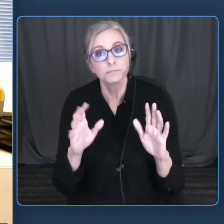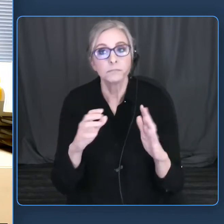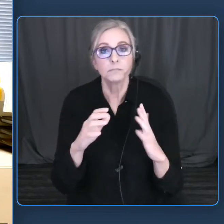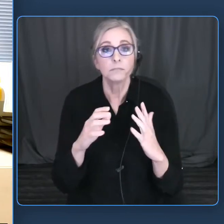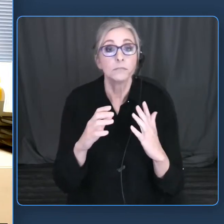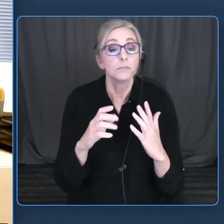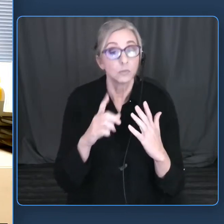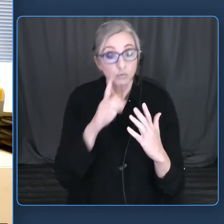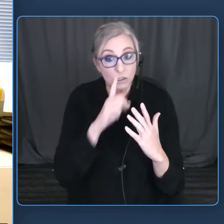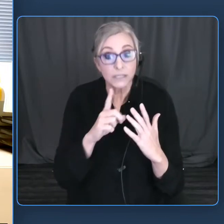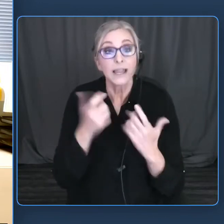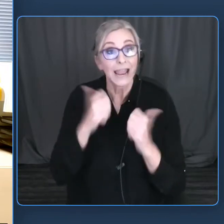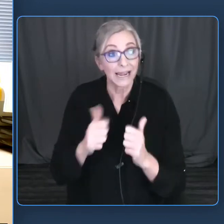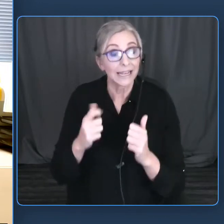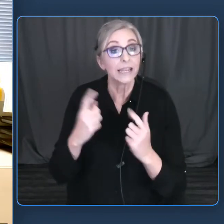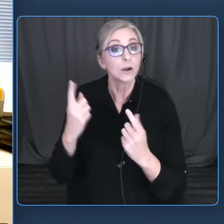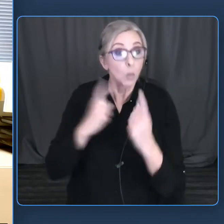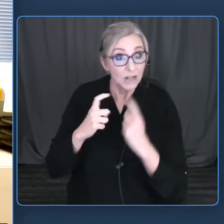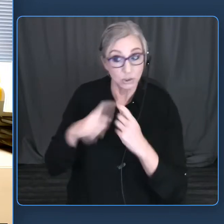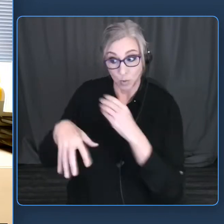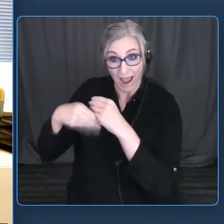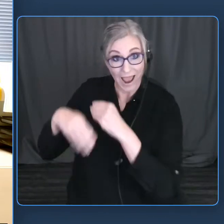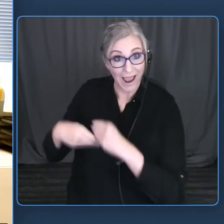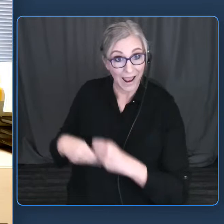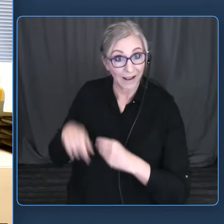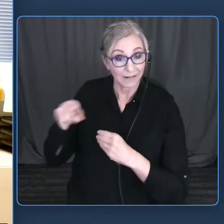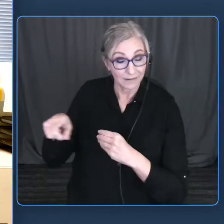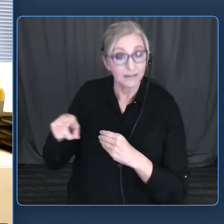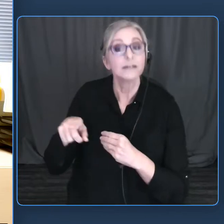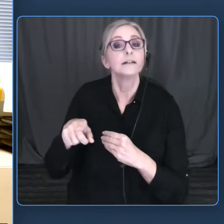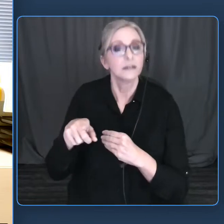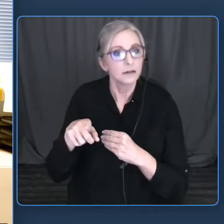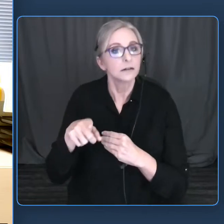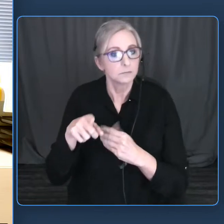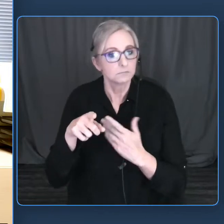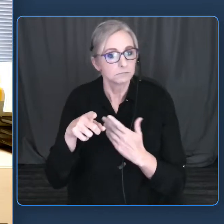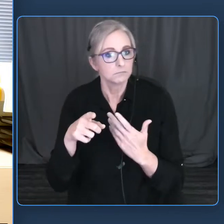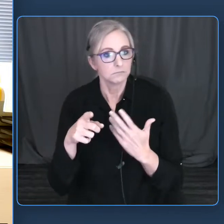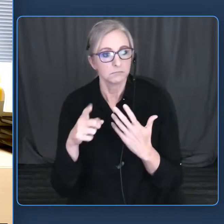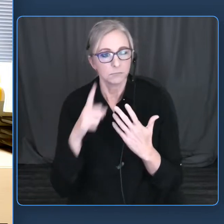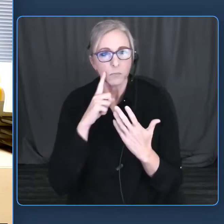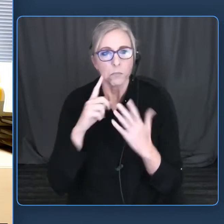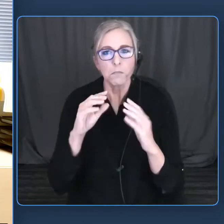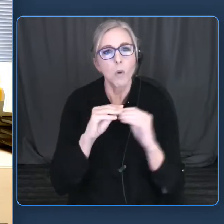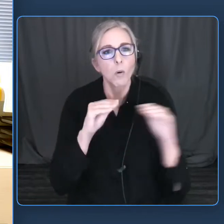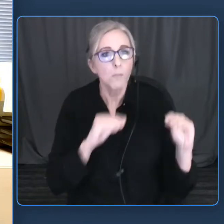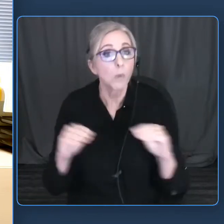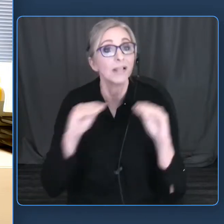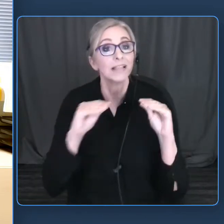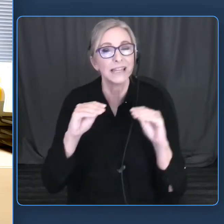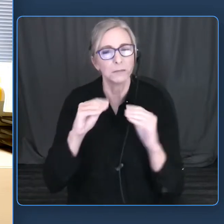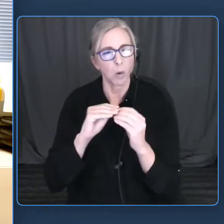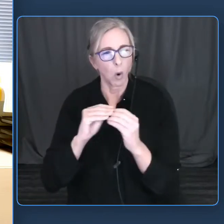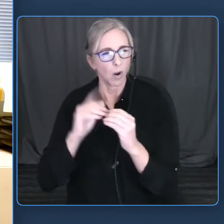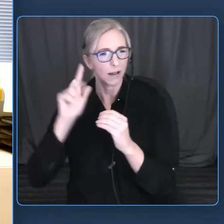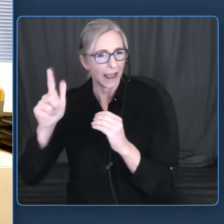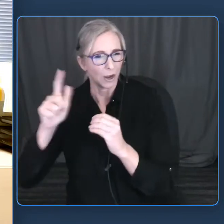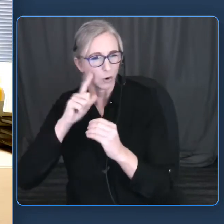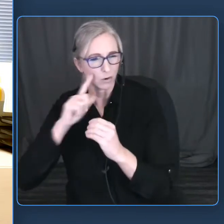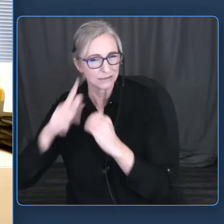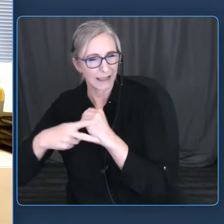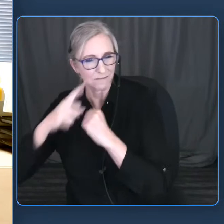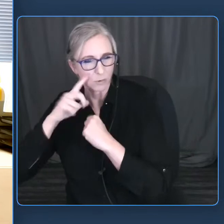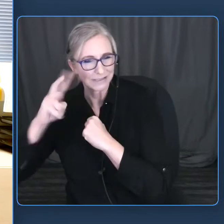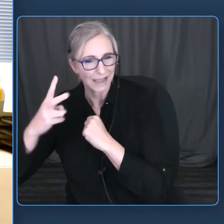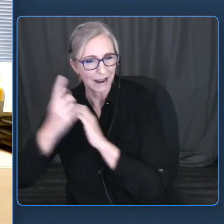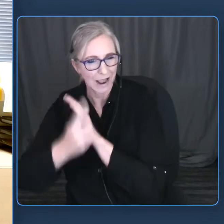that voting on questions and to add those questions, we'll be talking more about mobility in the second hour. And